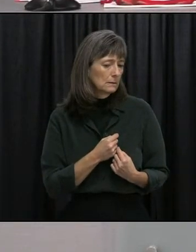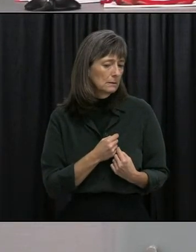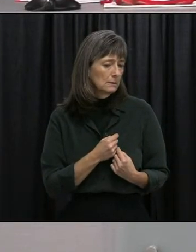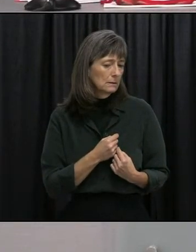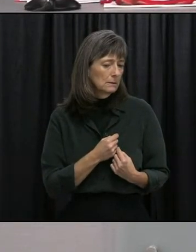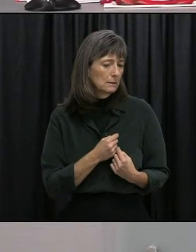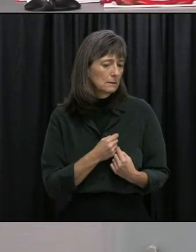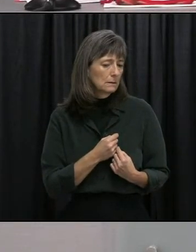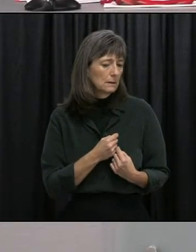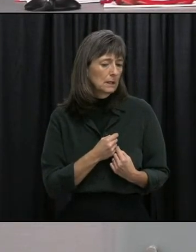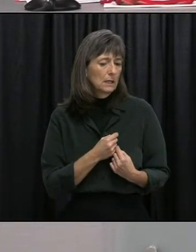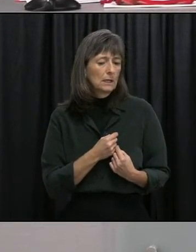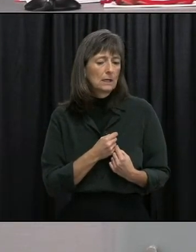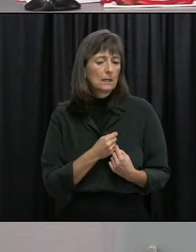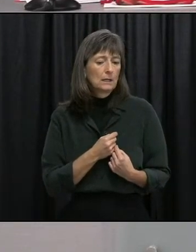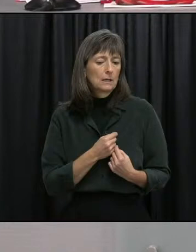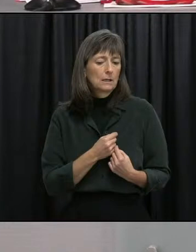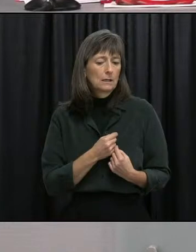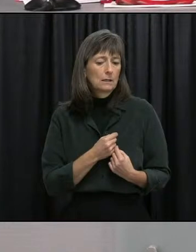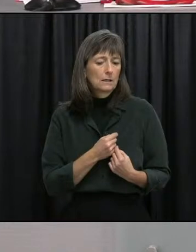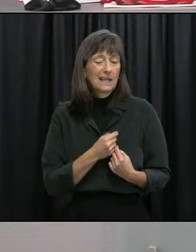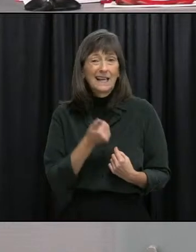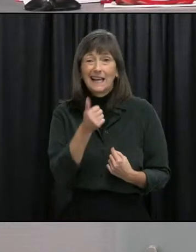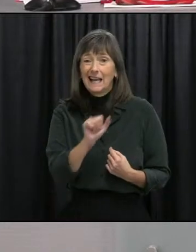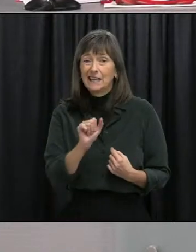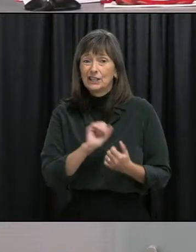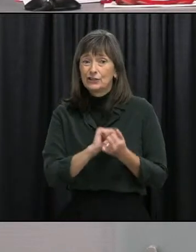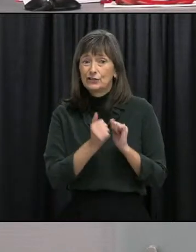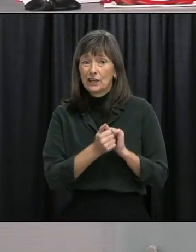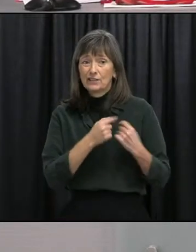your conclusions in any way, thinking of the past couple of weeks?